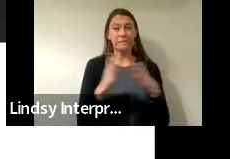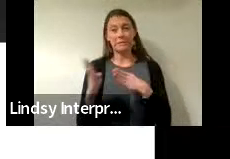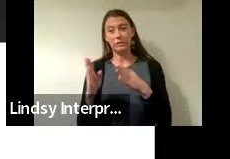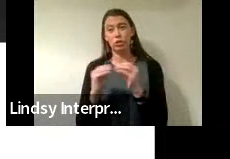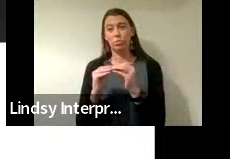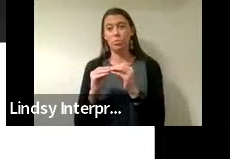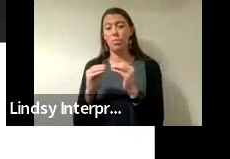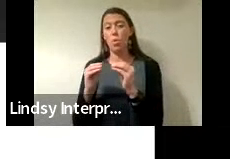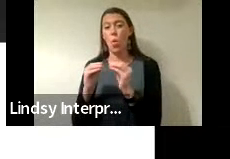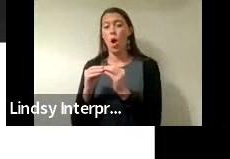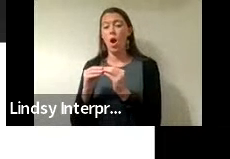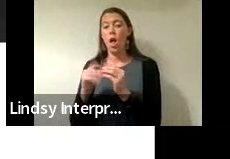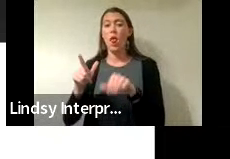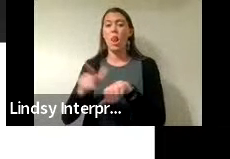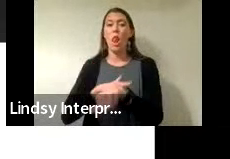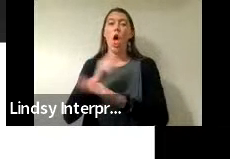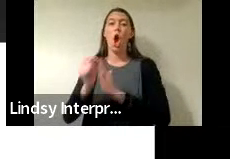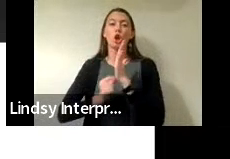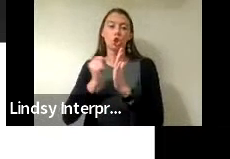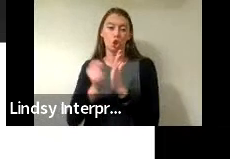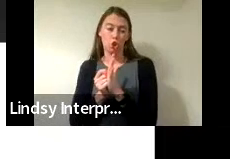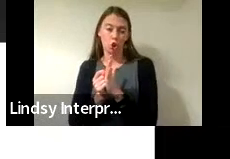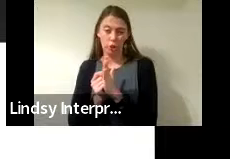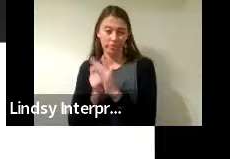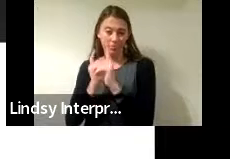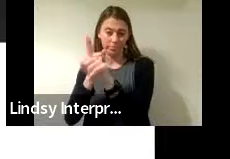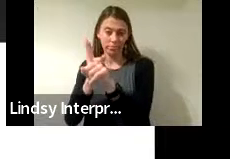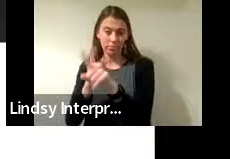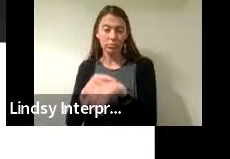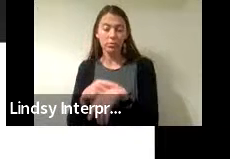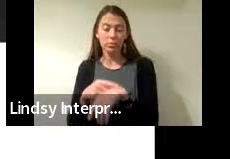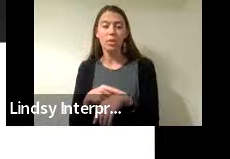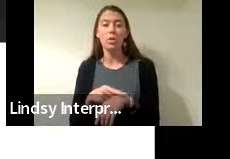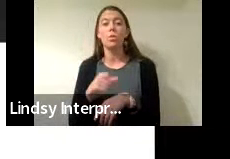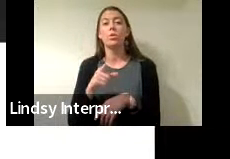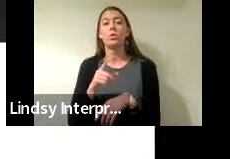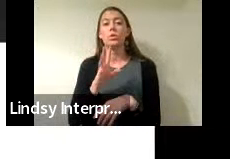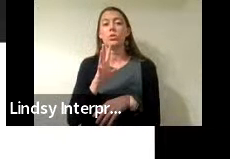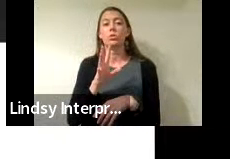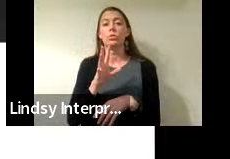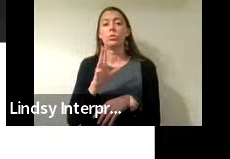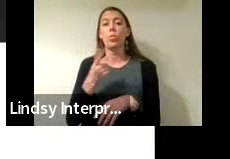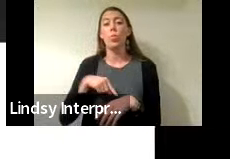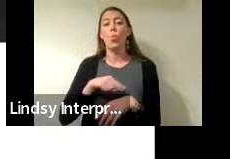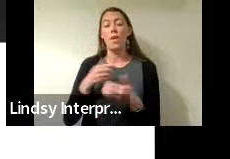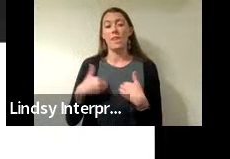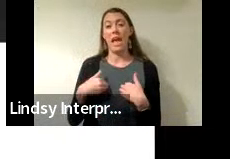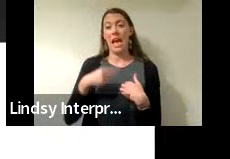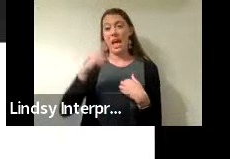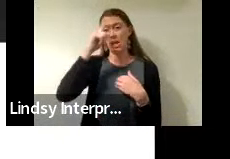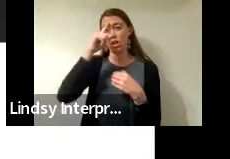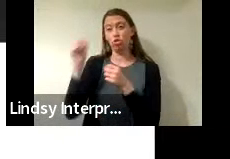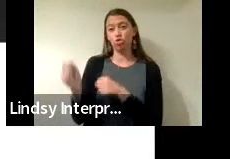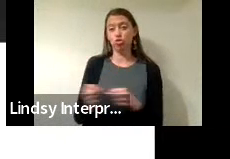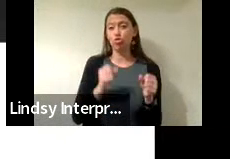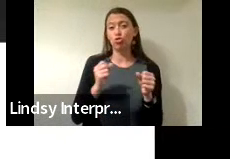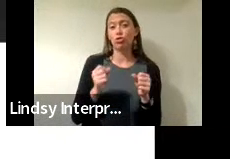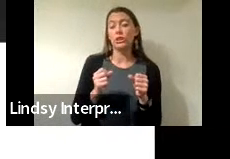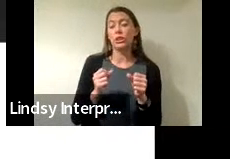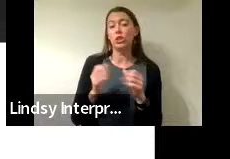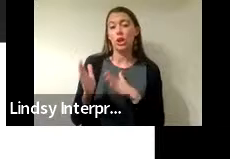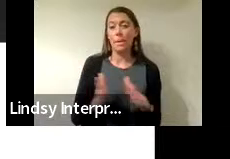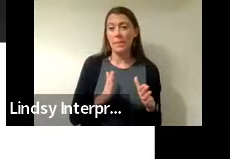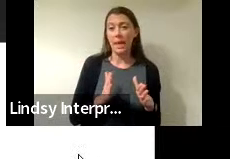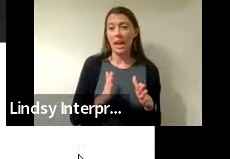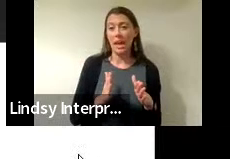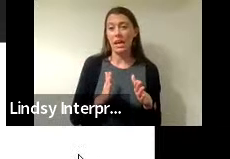about our strategic refresh. And as you know, we've had a strategic plan that we developed in 2020. We updated it in